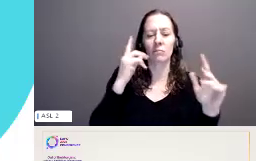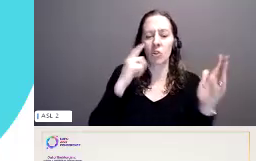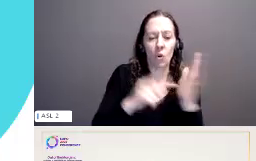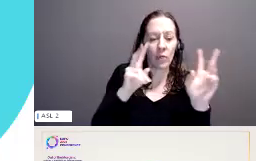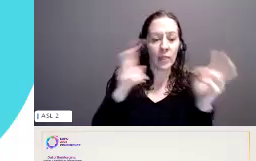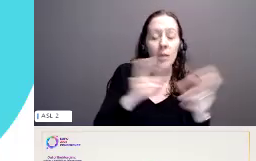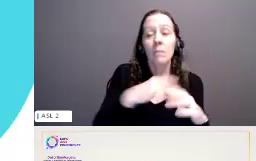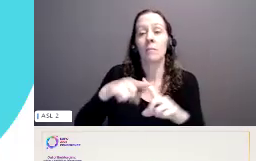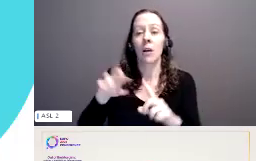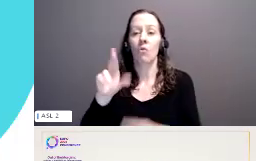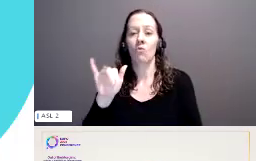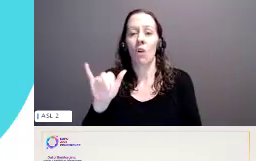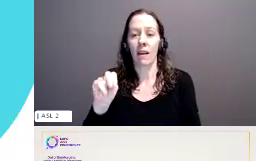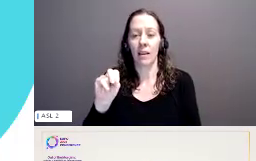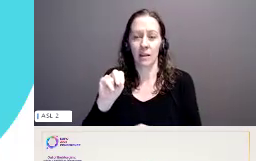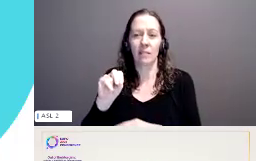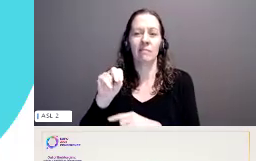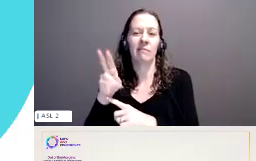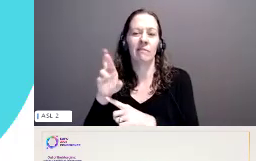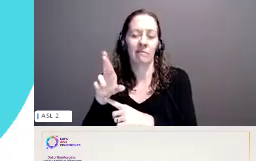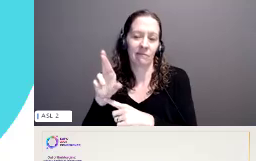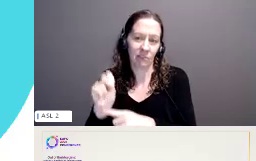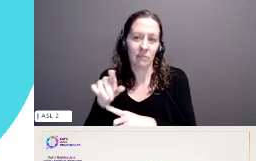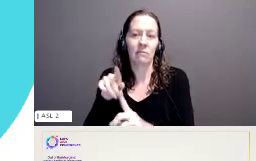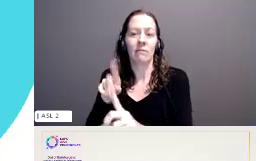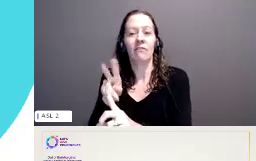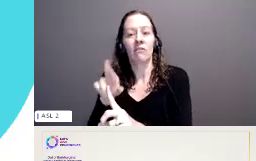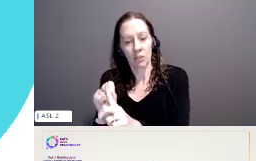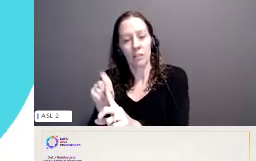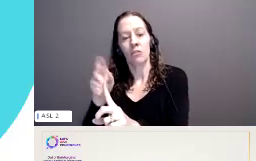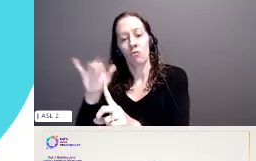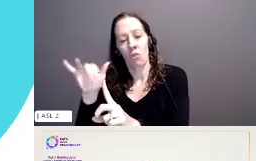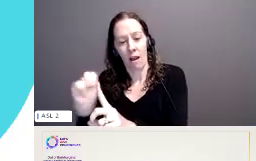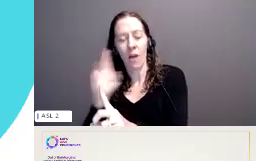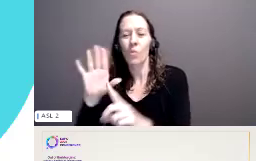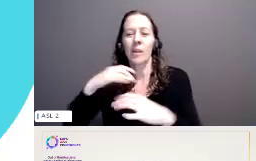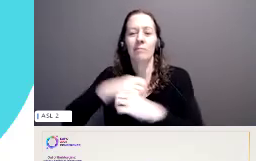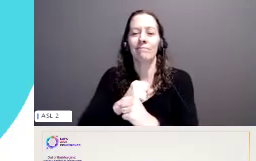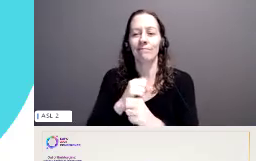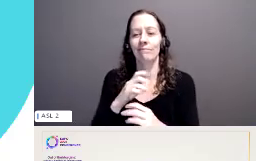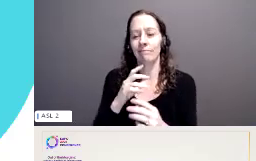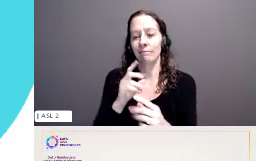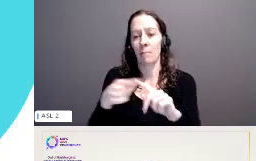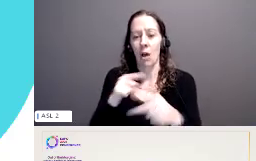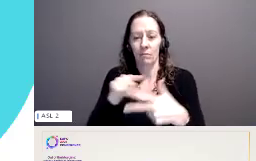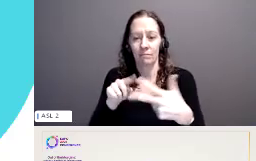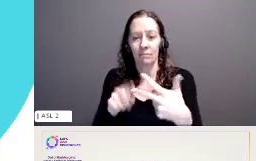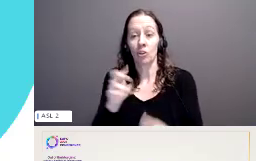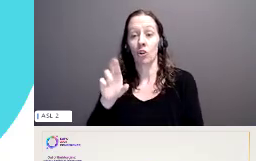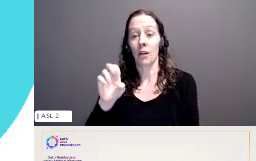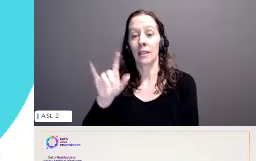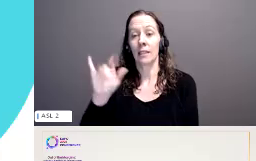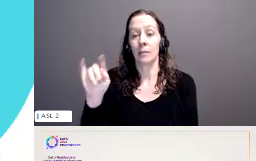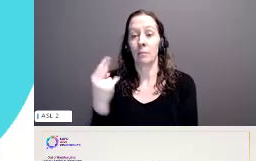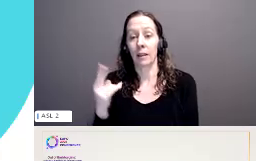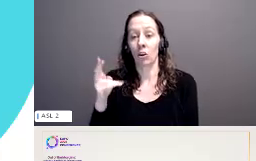to give you a brief summary, I know many of you probably have already read their bios. So Dr. Elizabeth